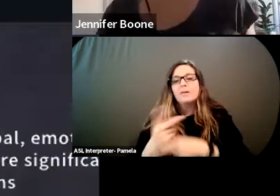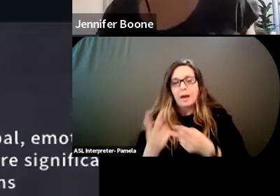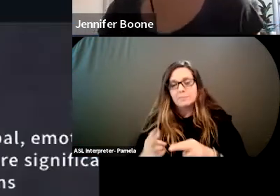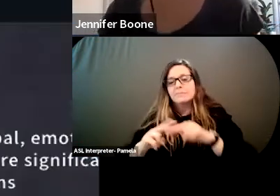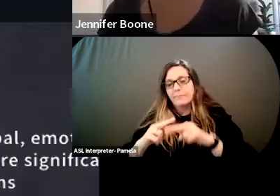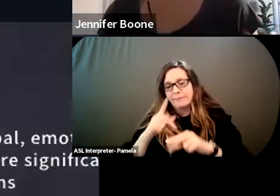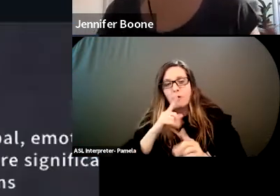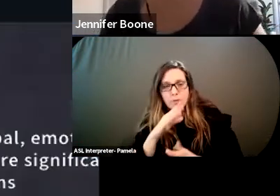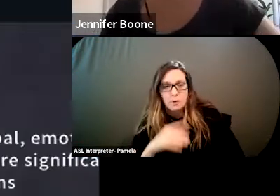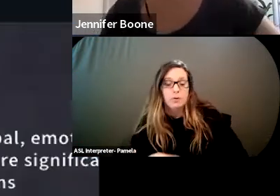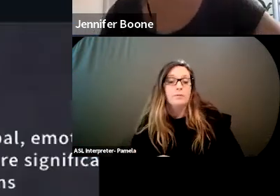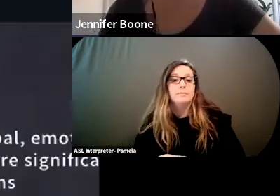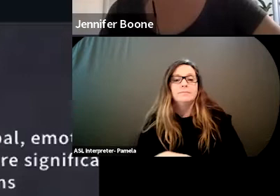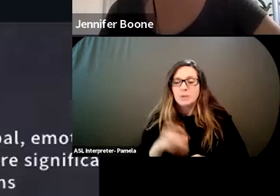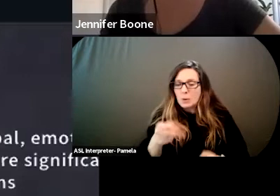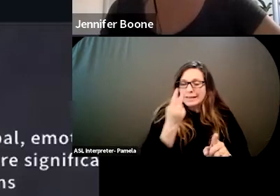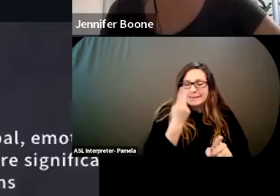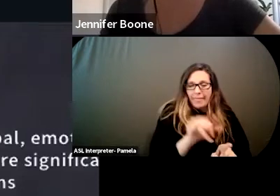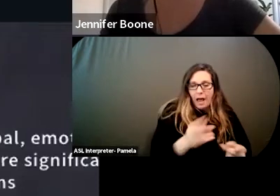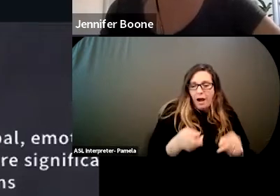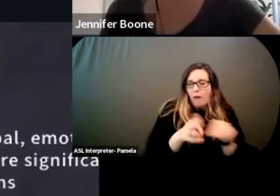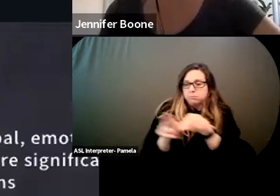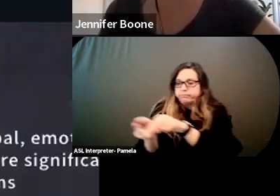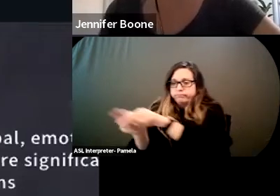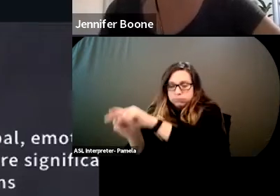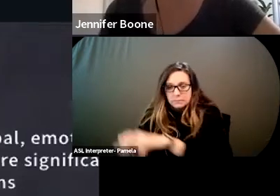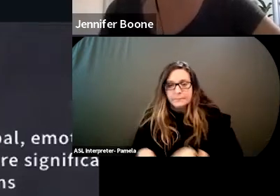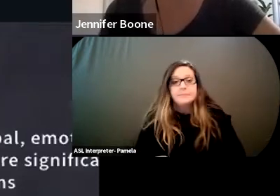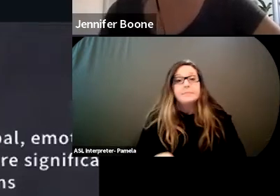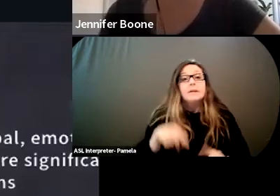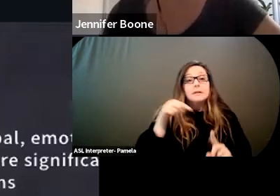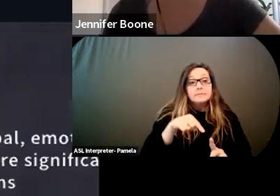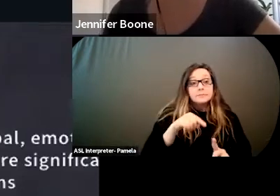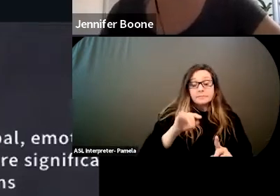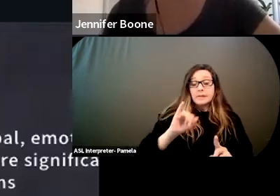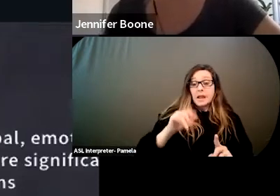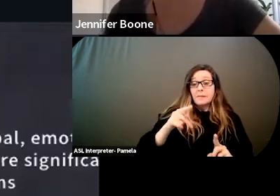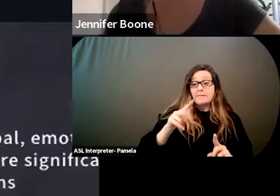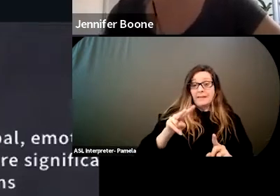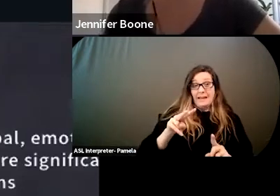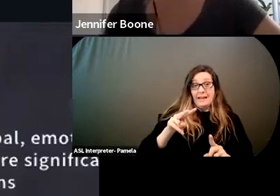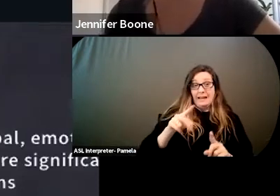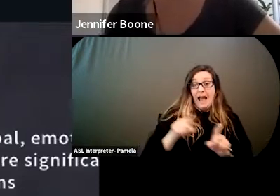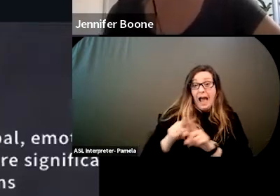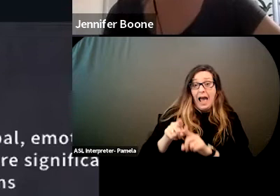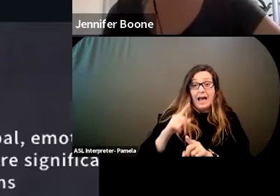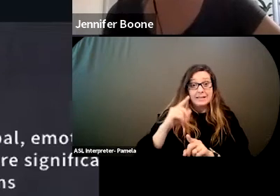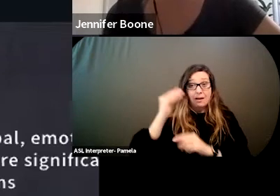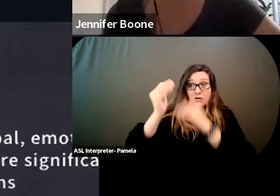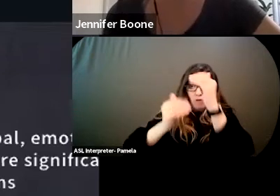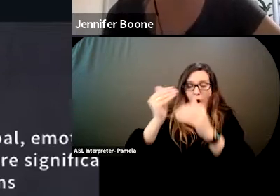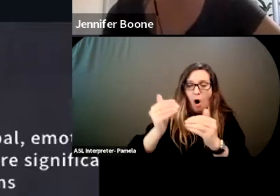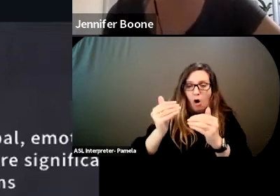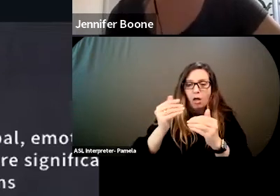So the study examined the associated likelihood of experiencing IPV as an adult after experiencing anti-LGBTQ violence as a